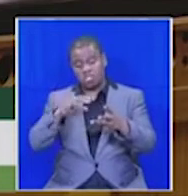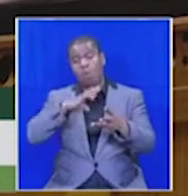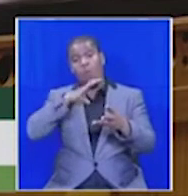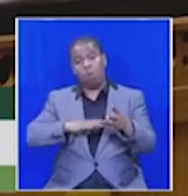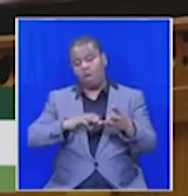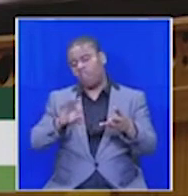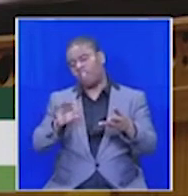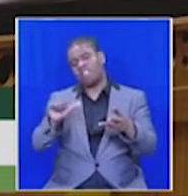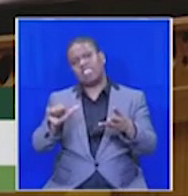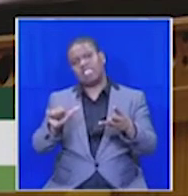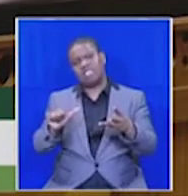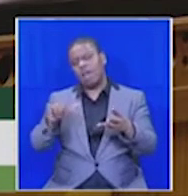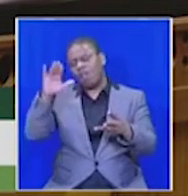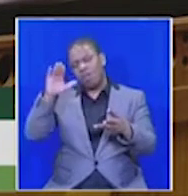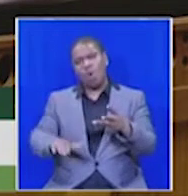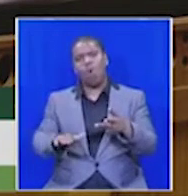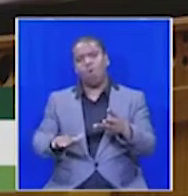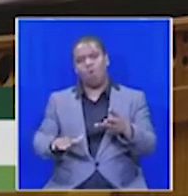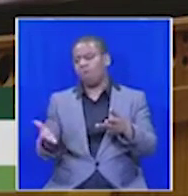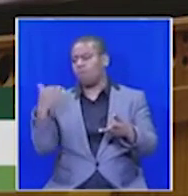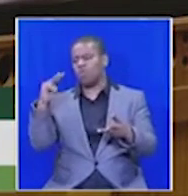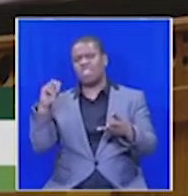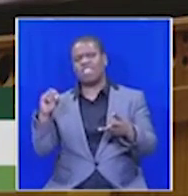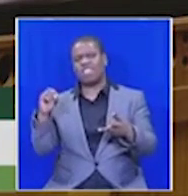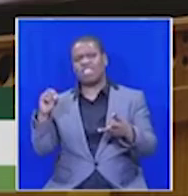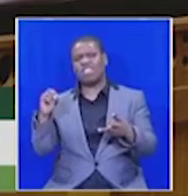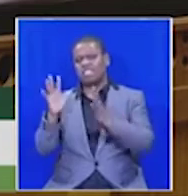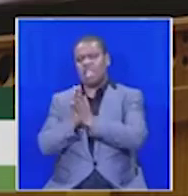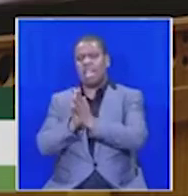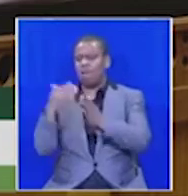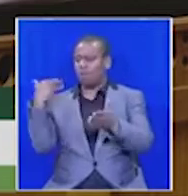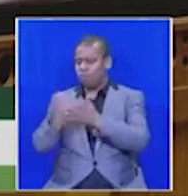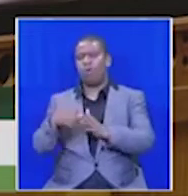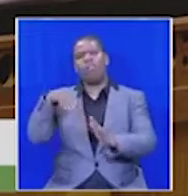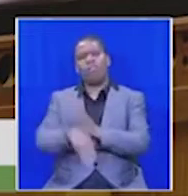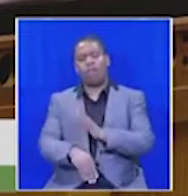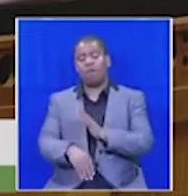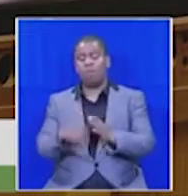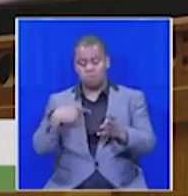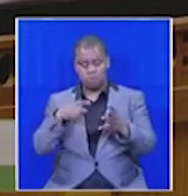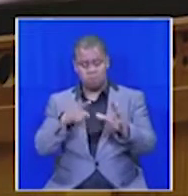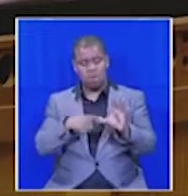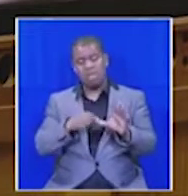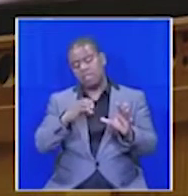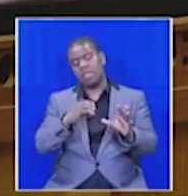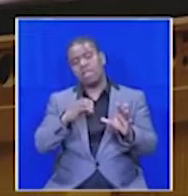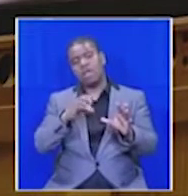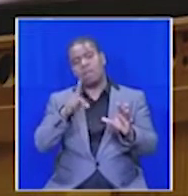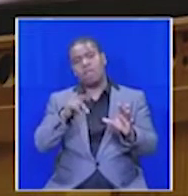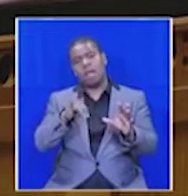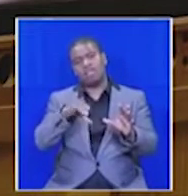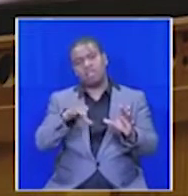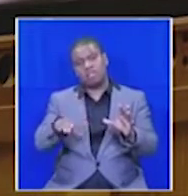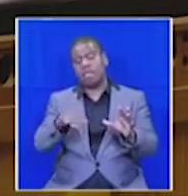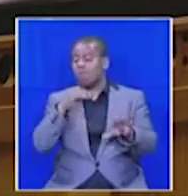36, the lowest point since 2010. You spoke about re-engineering the CIPC, and yet we've dropped another 4 spots in the World Bank Ease